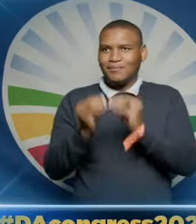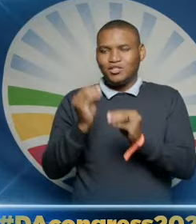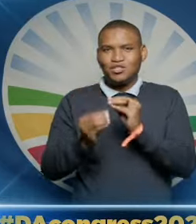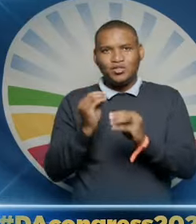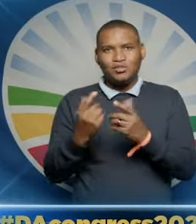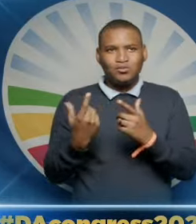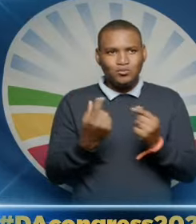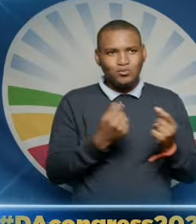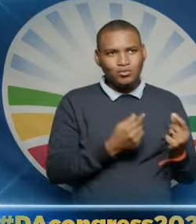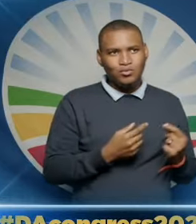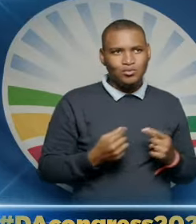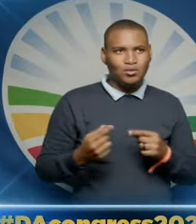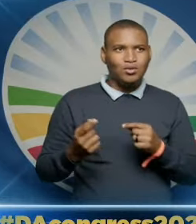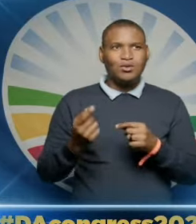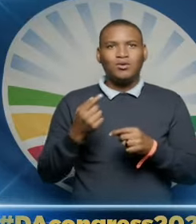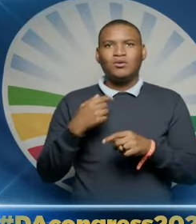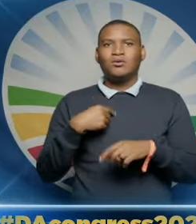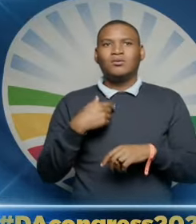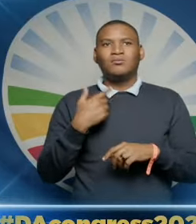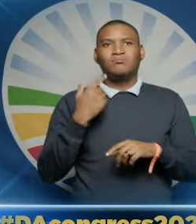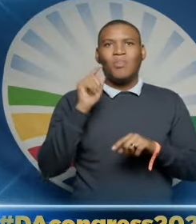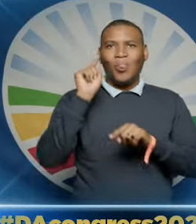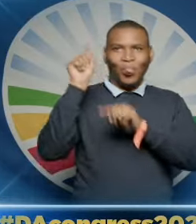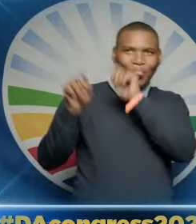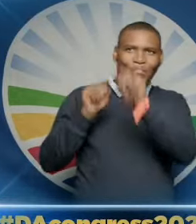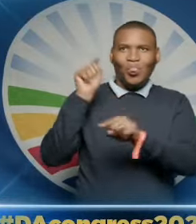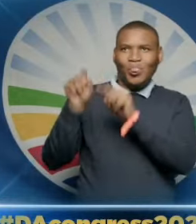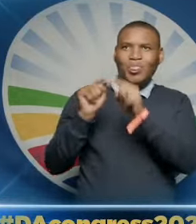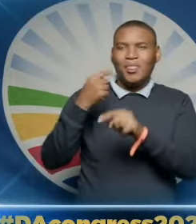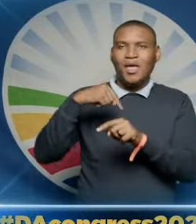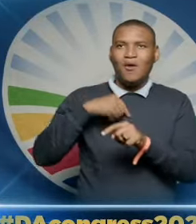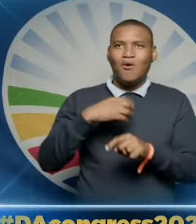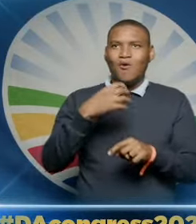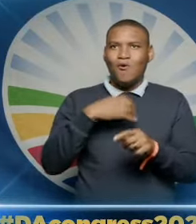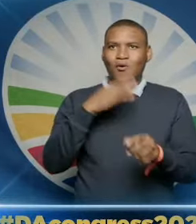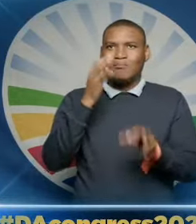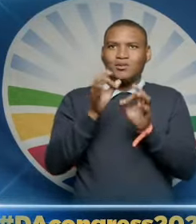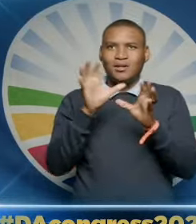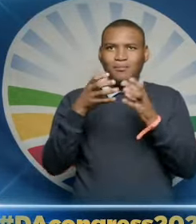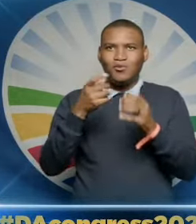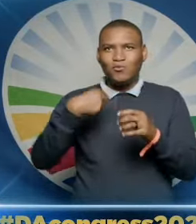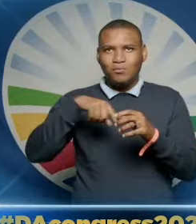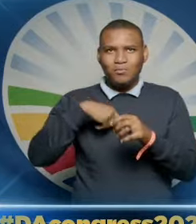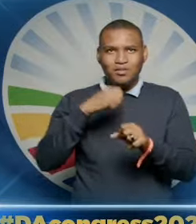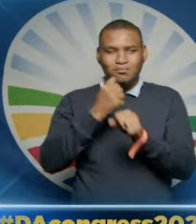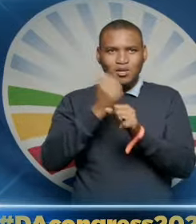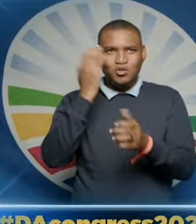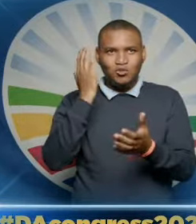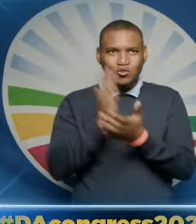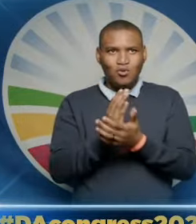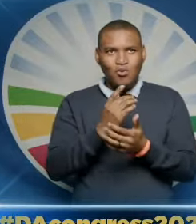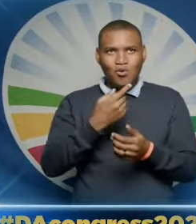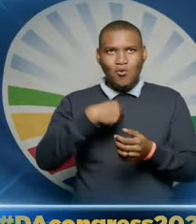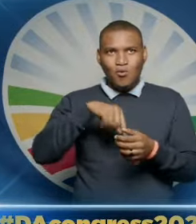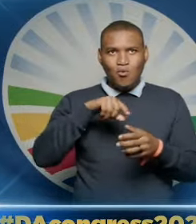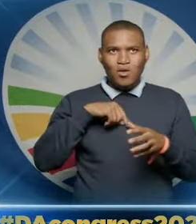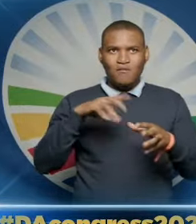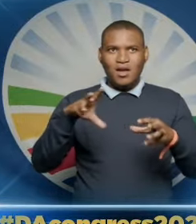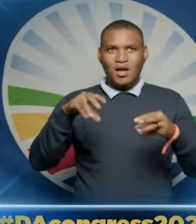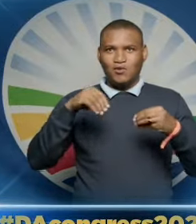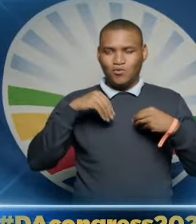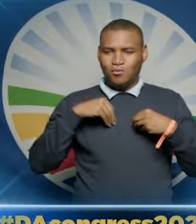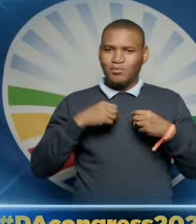of slagging off our own party in public. We must ensure that we adopt a